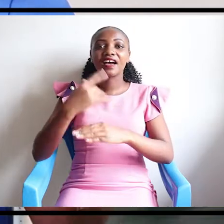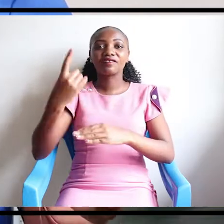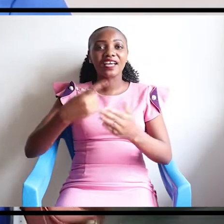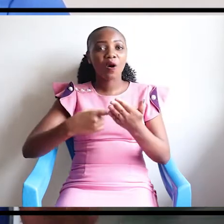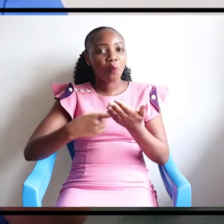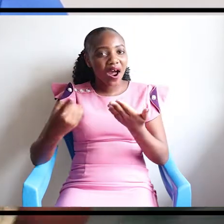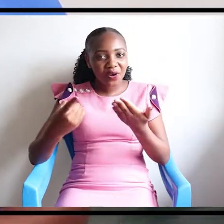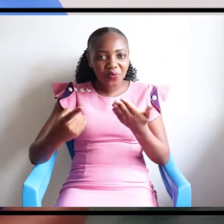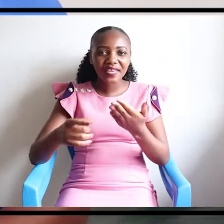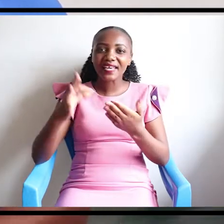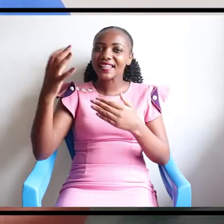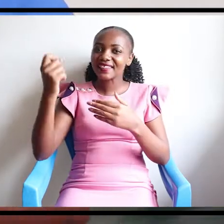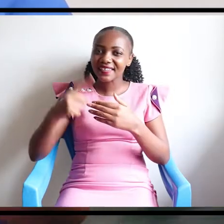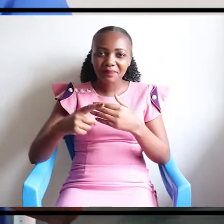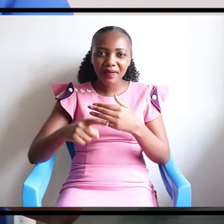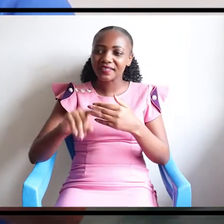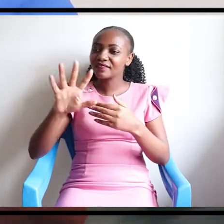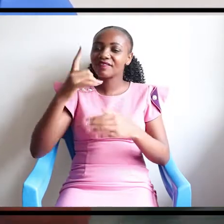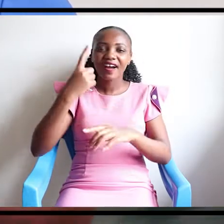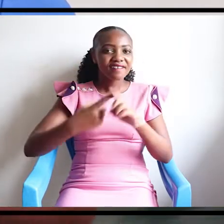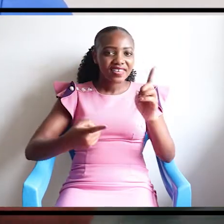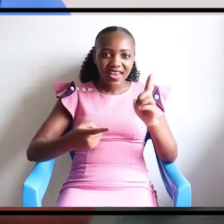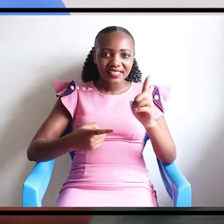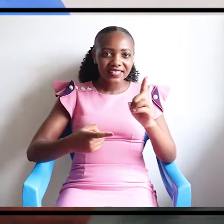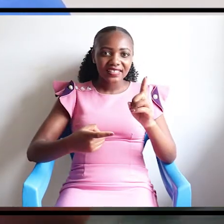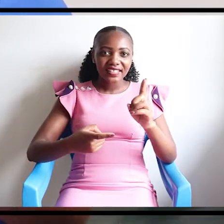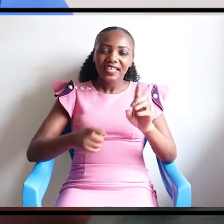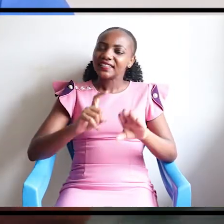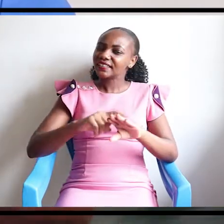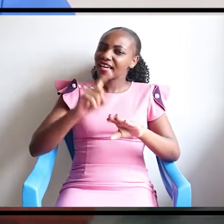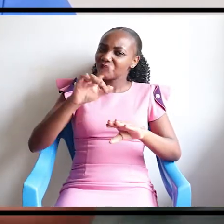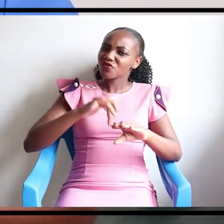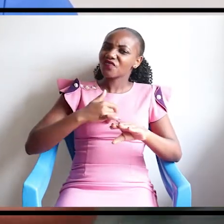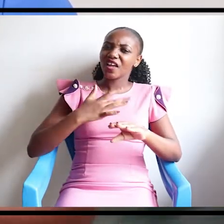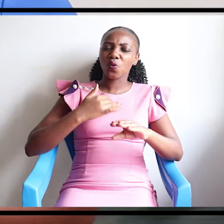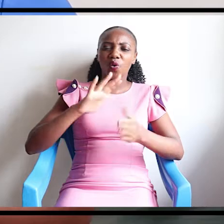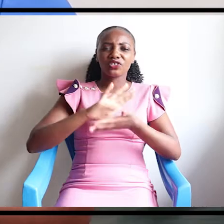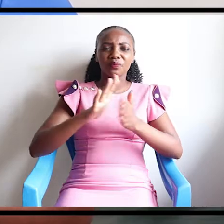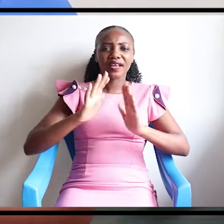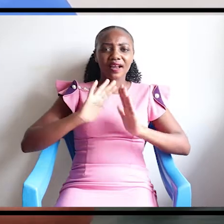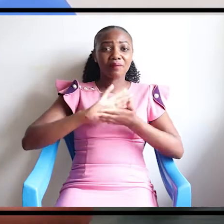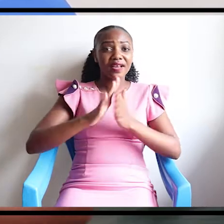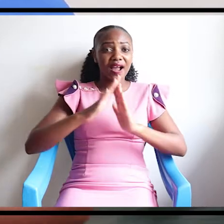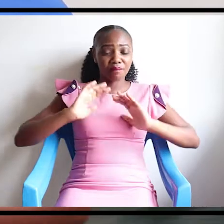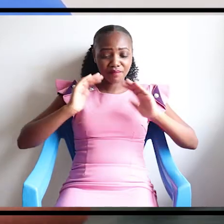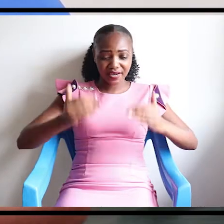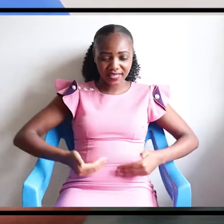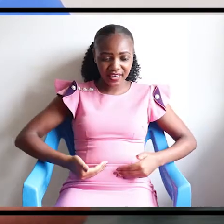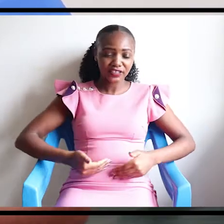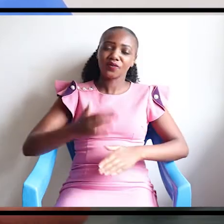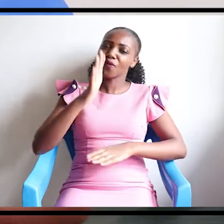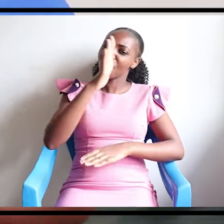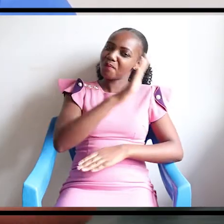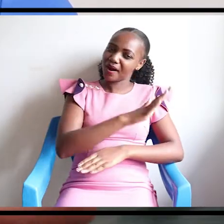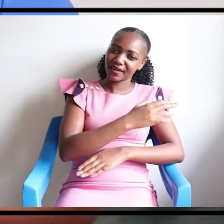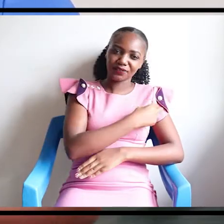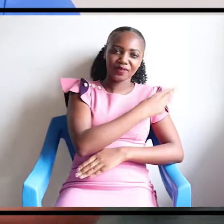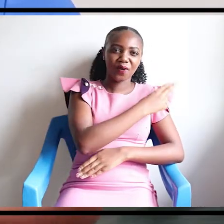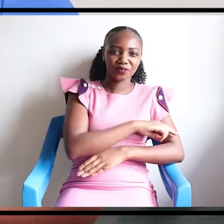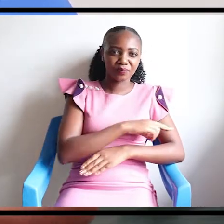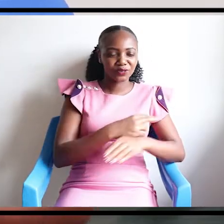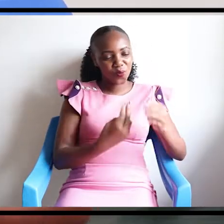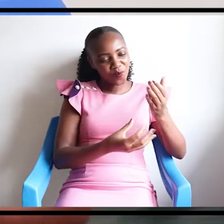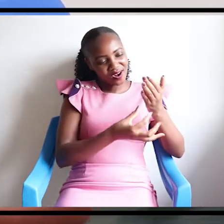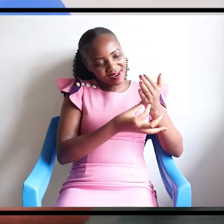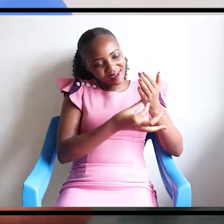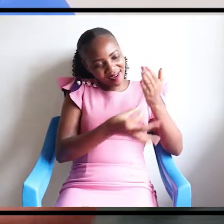after 1 year, after 5 years, the period when you feel that you want to conceive, you just go back to the health facility, the coil is